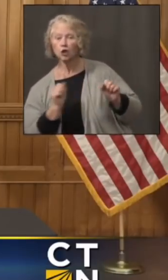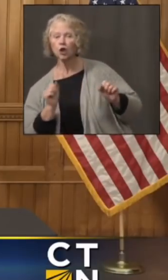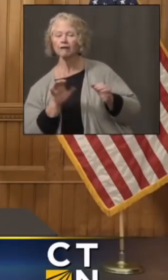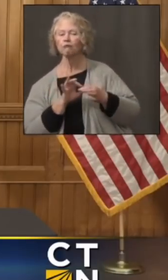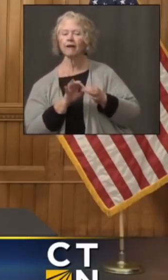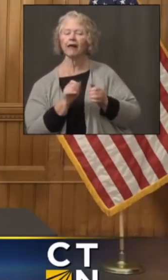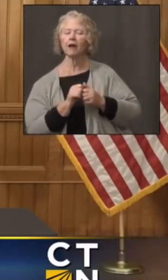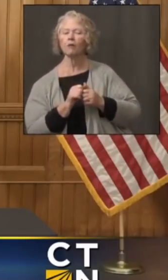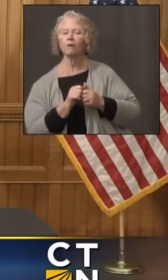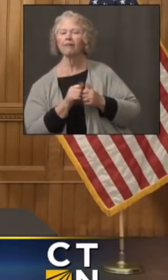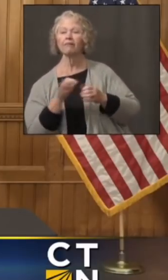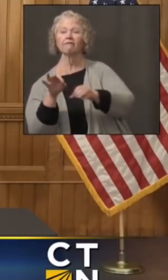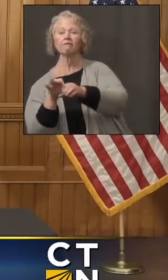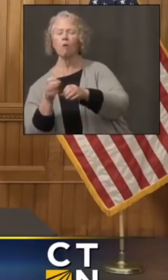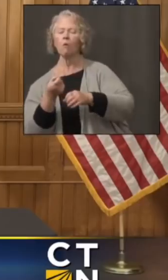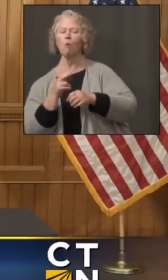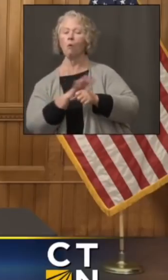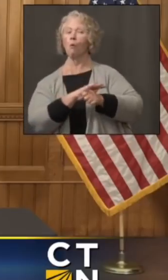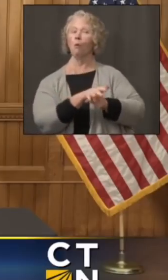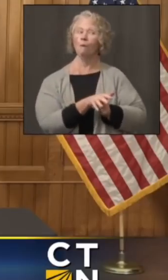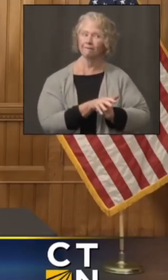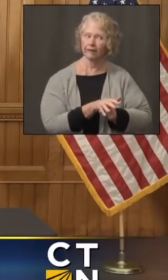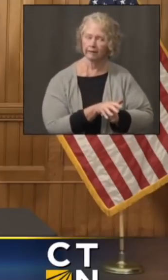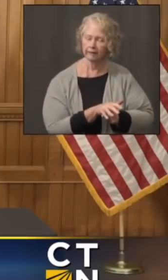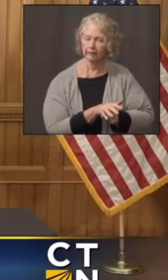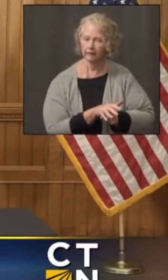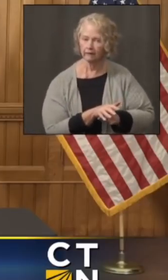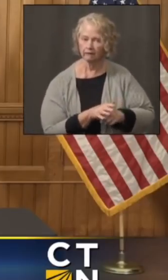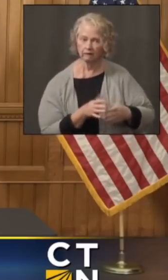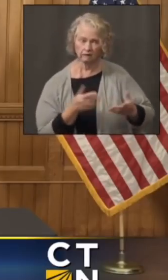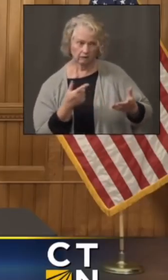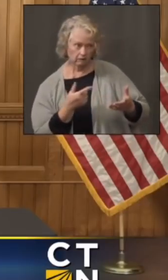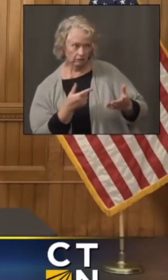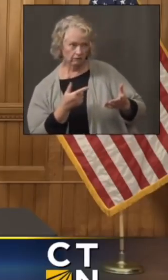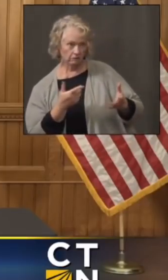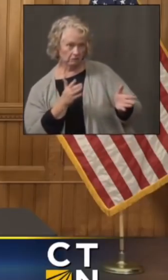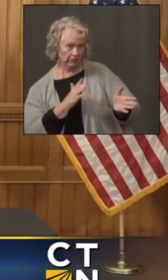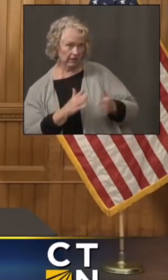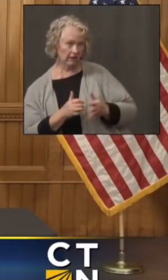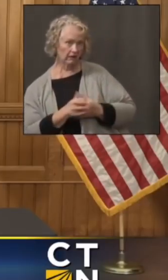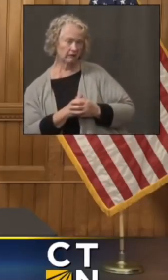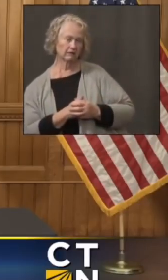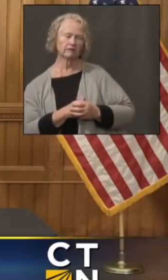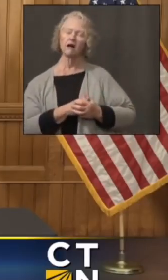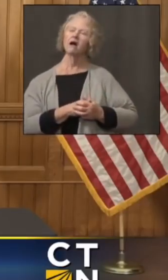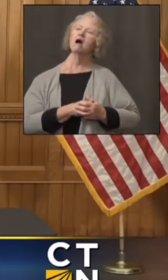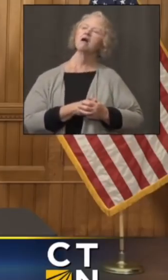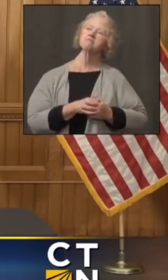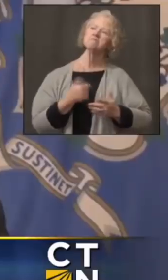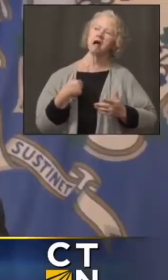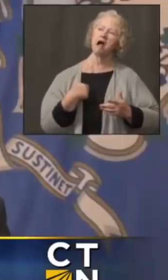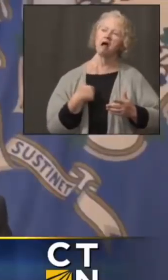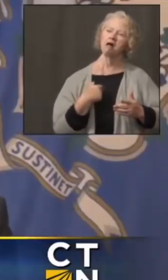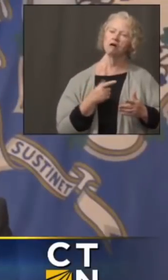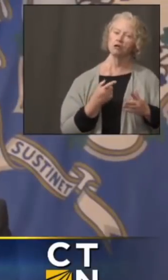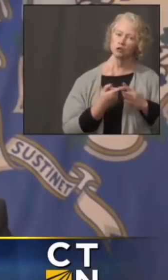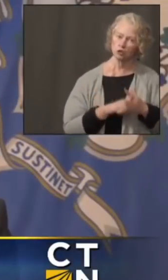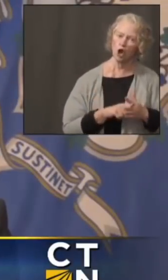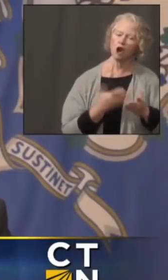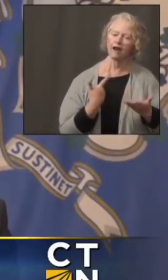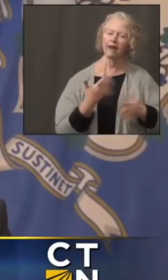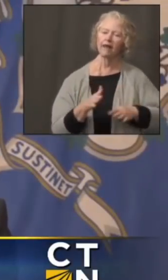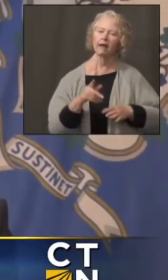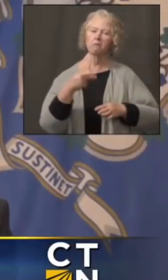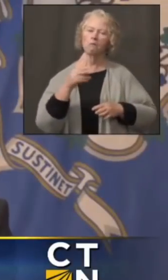security, coming up that you may have? Well, I'll start with that and then pass it over to Paul.